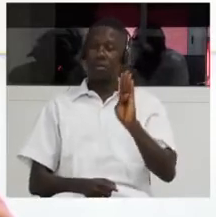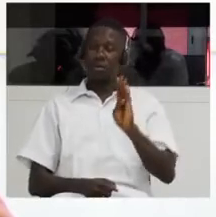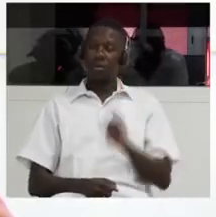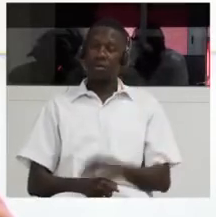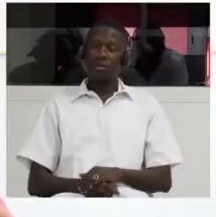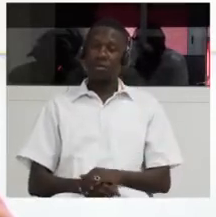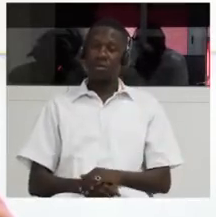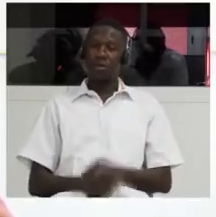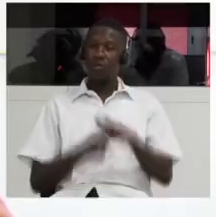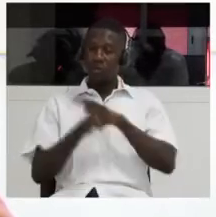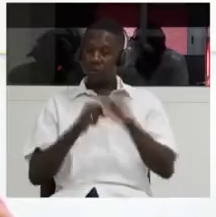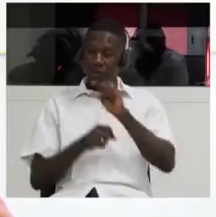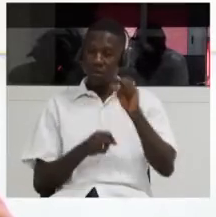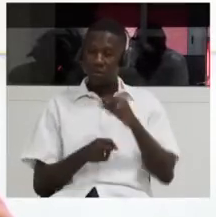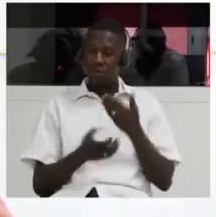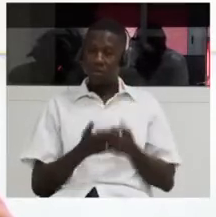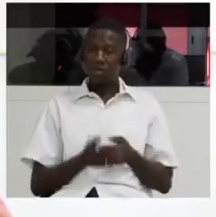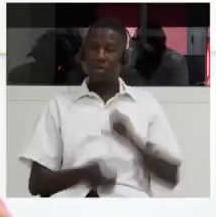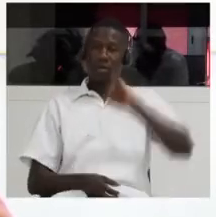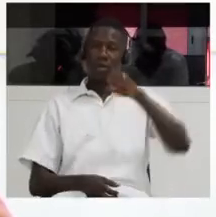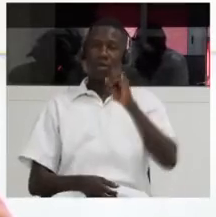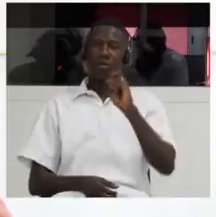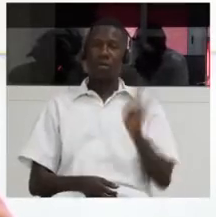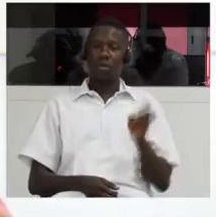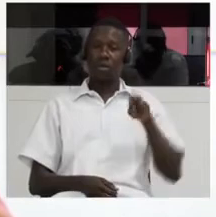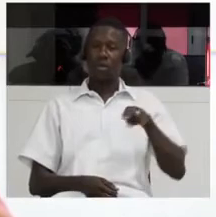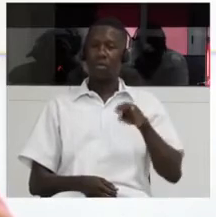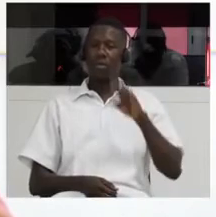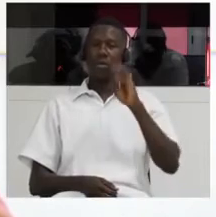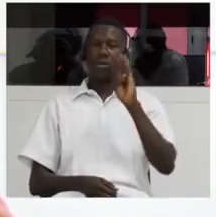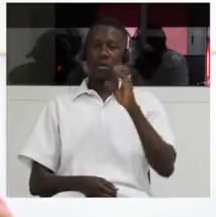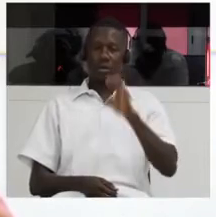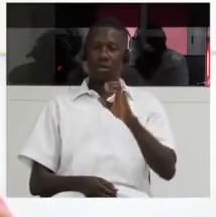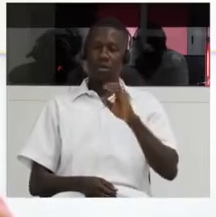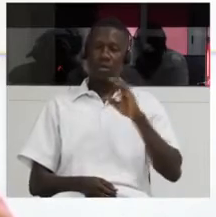Full name, please. John C. B. Mende. Hello.